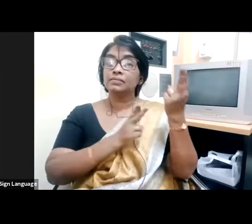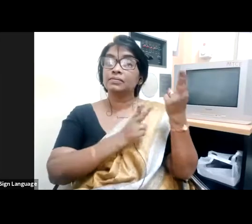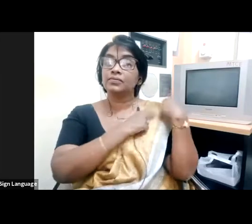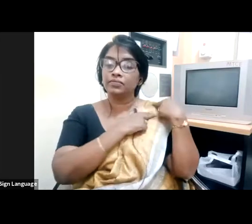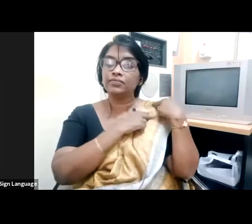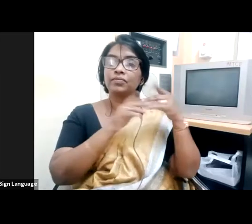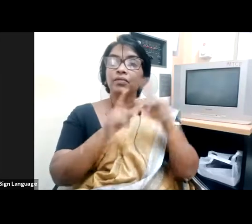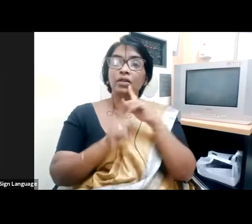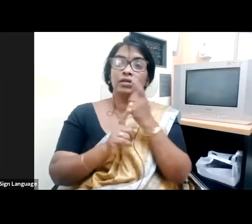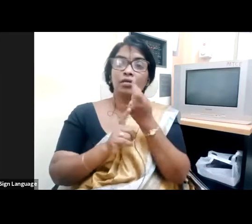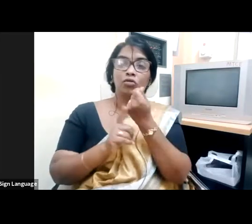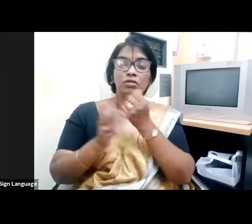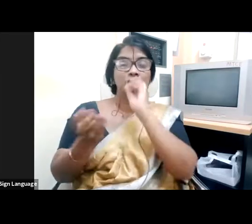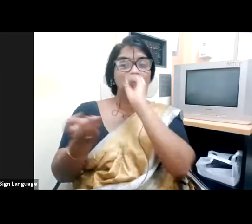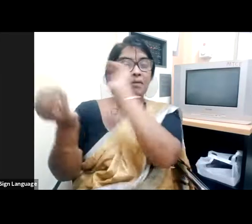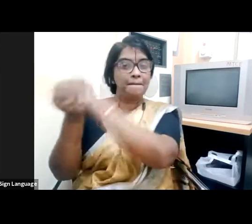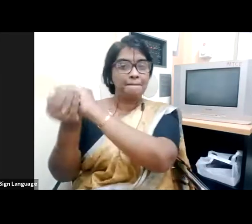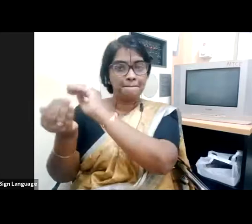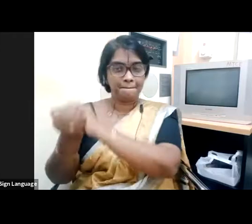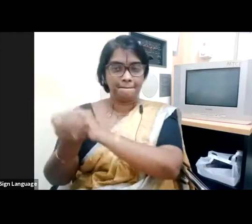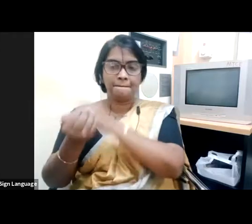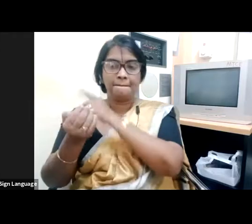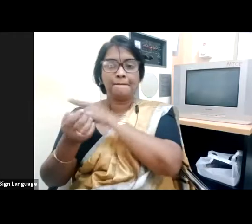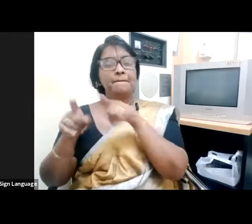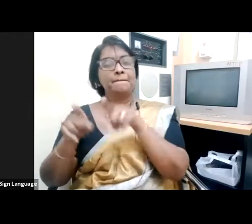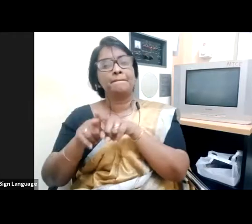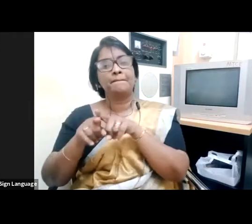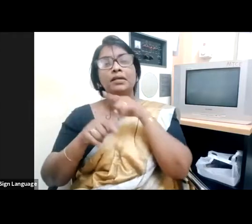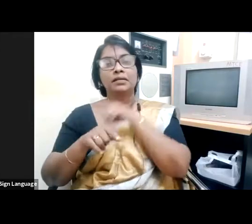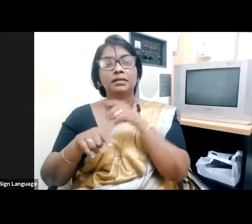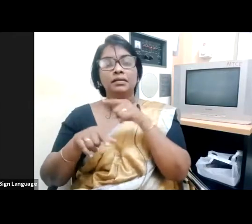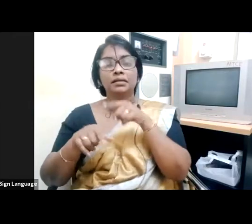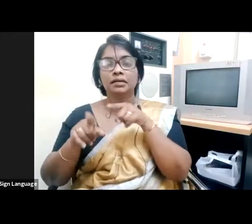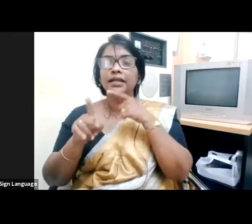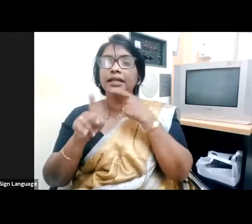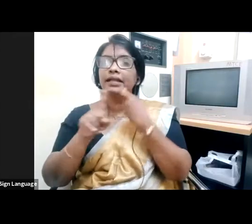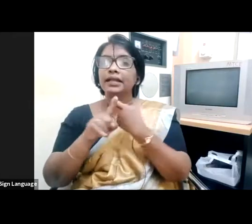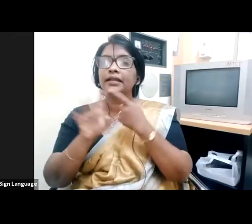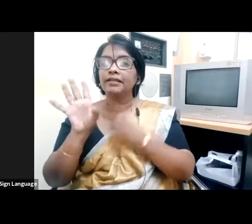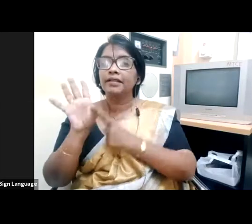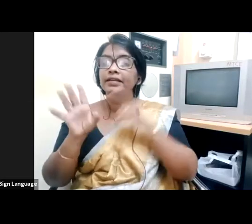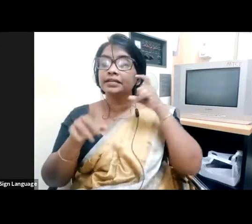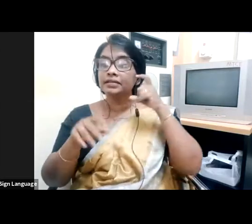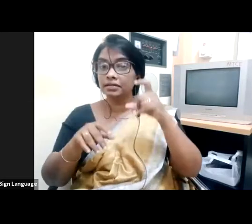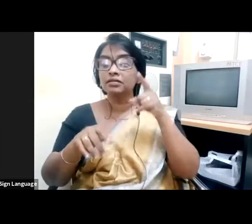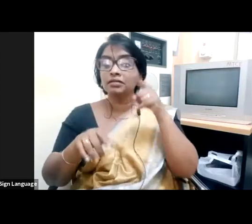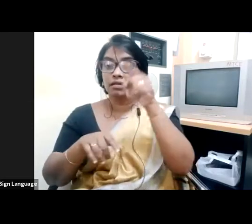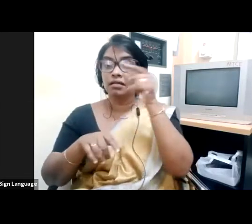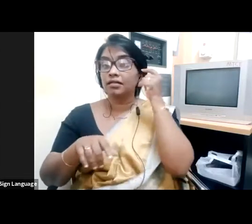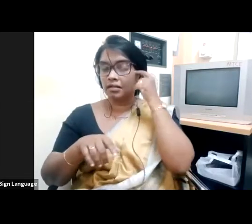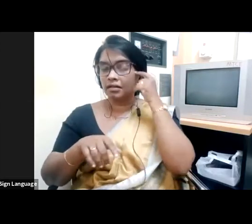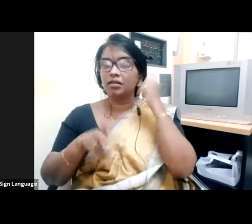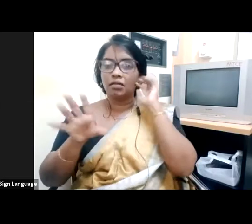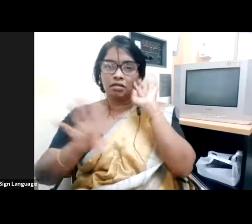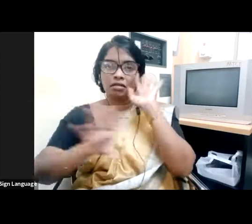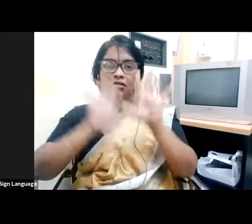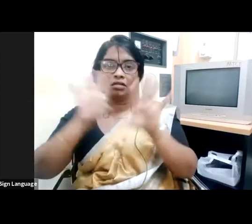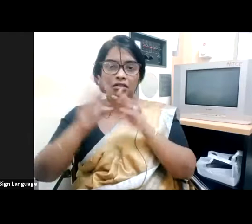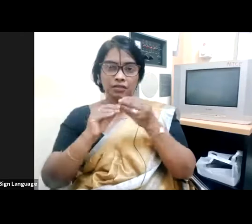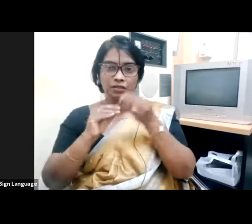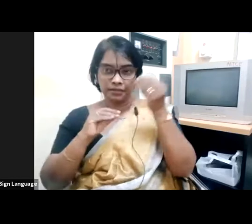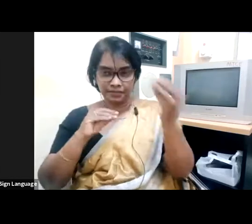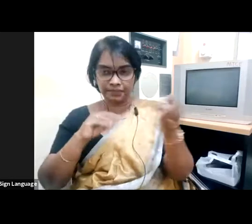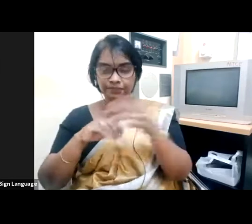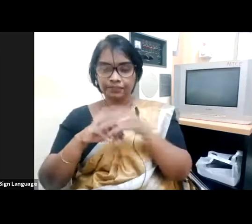register with a KYC information in a way that even banks can accept. What has happened over the last 13 years? What has happened is